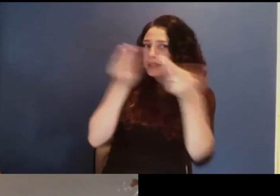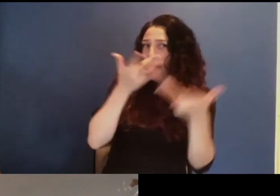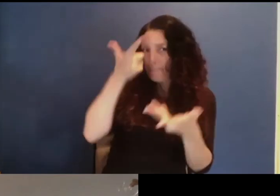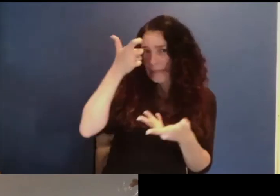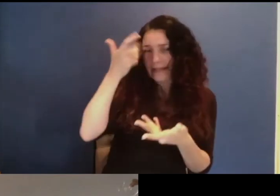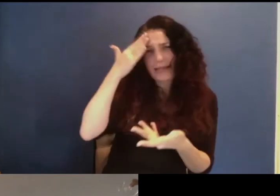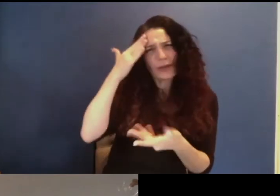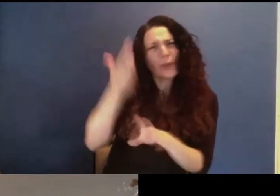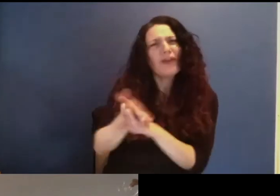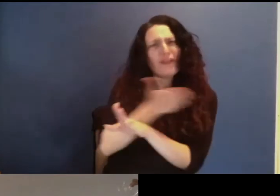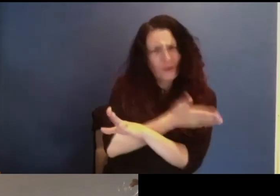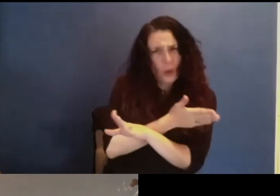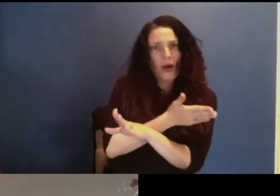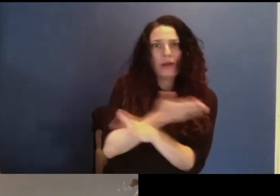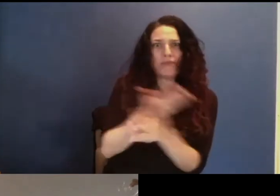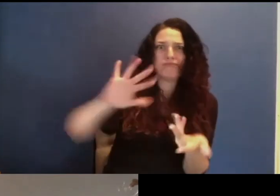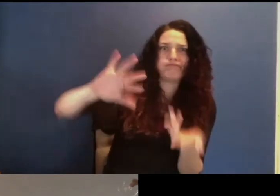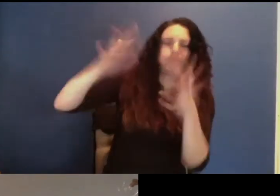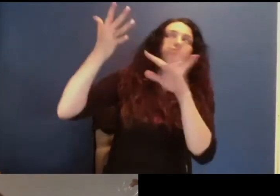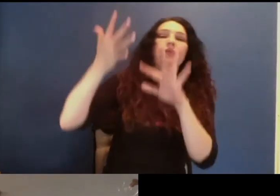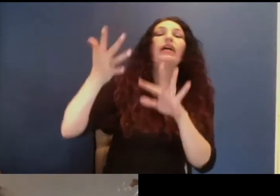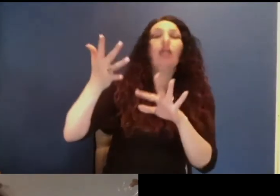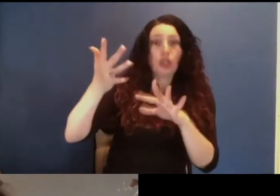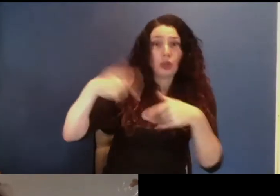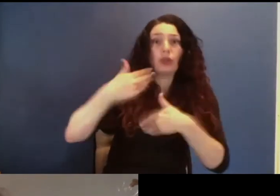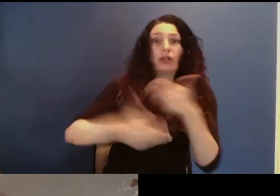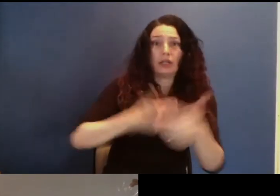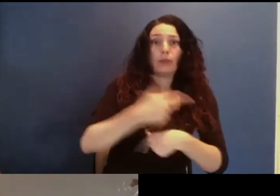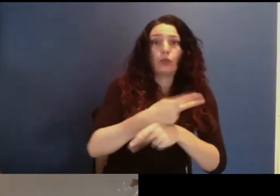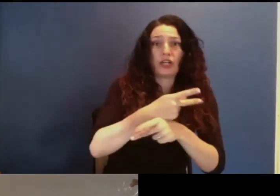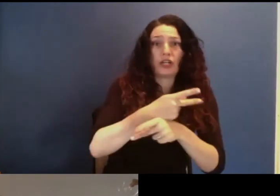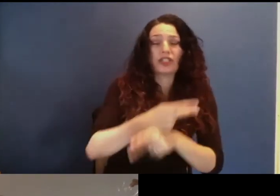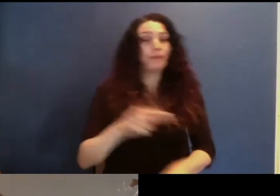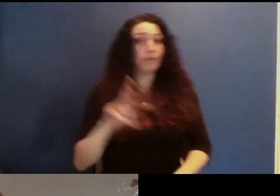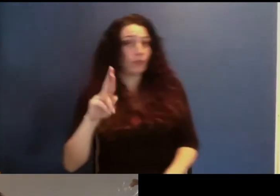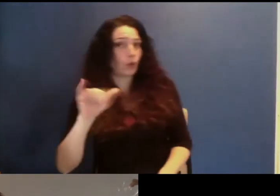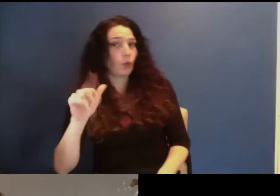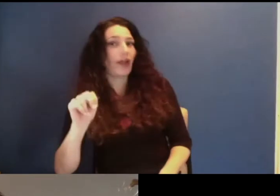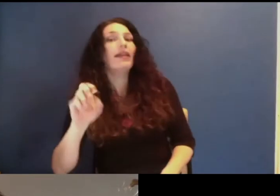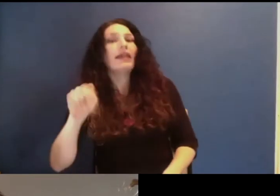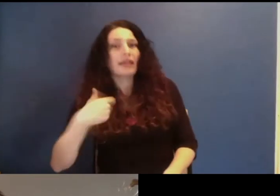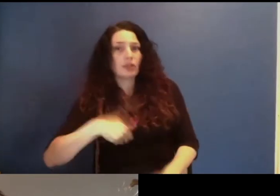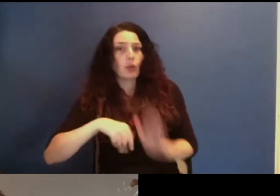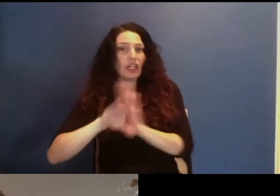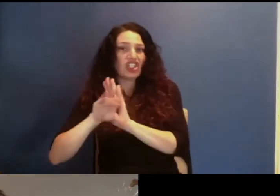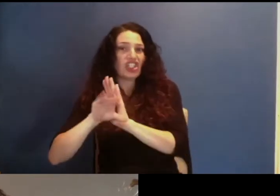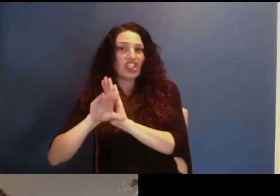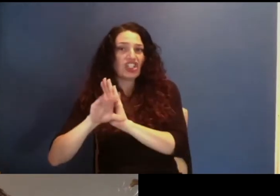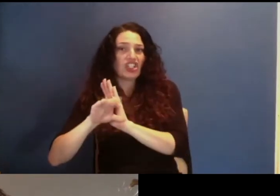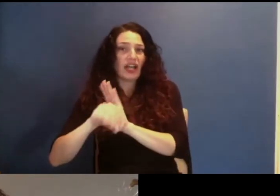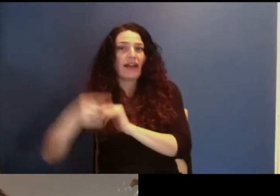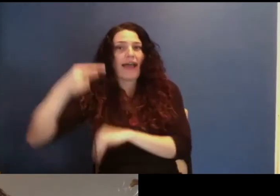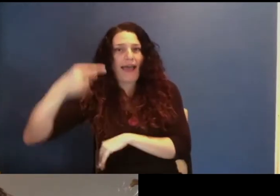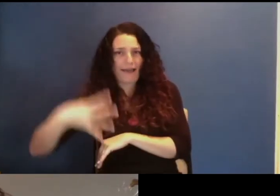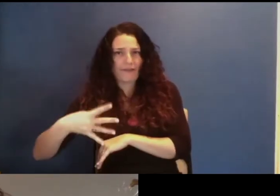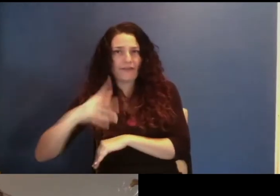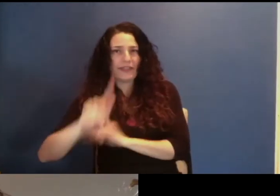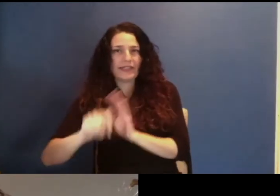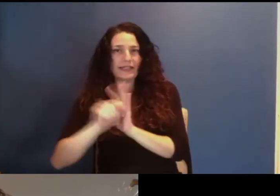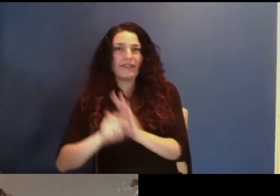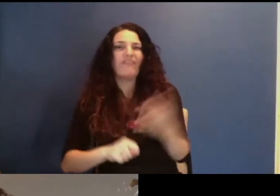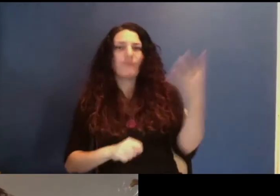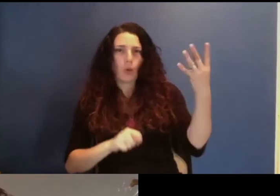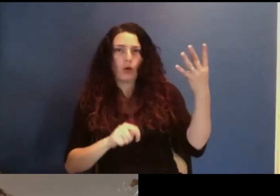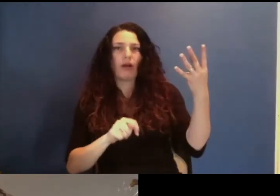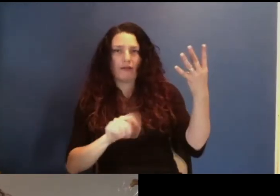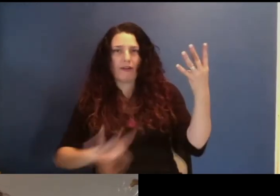in production. So we shot half the season, so we shot 4 out of 8 episodes. It's so weird because